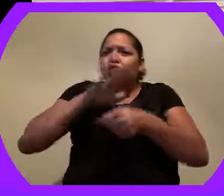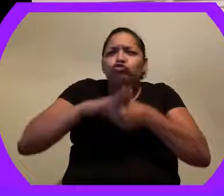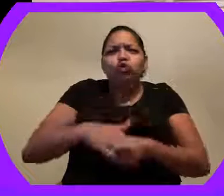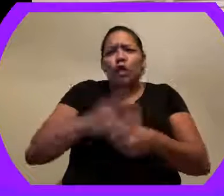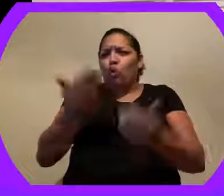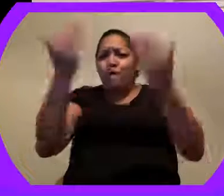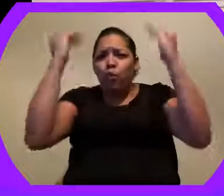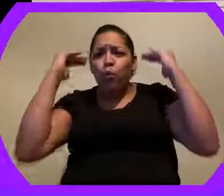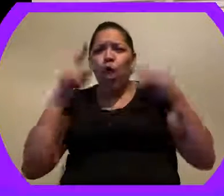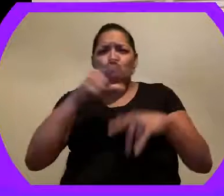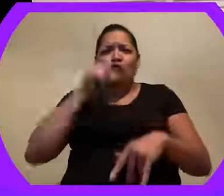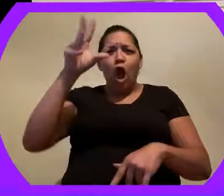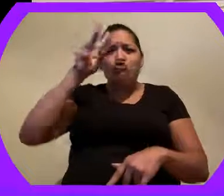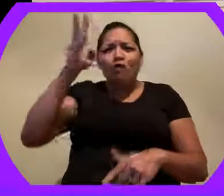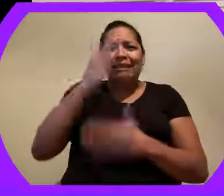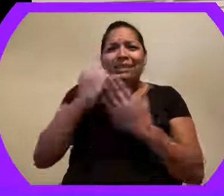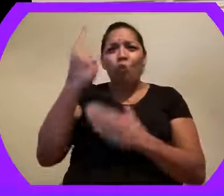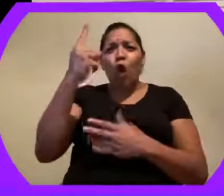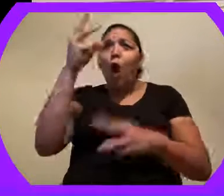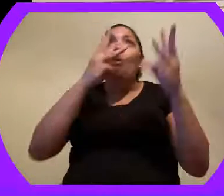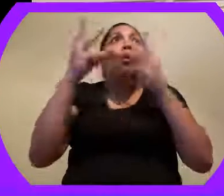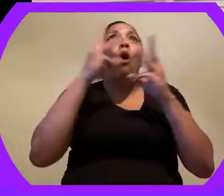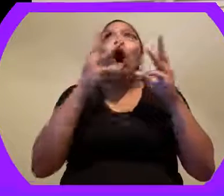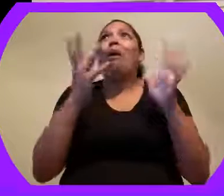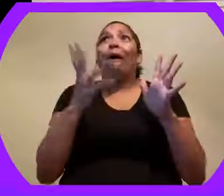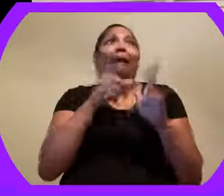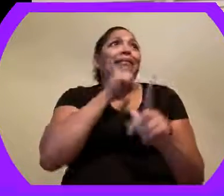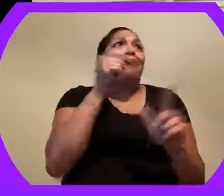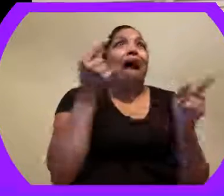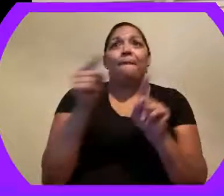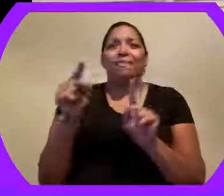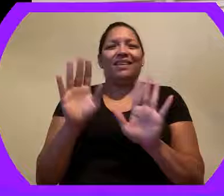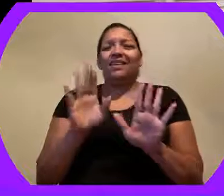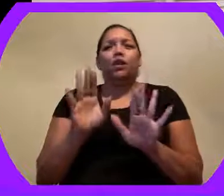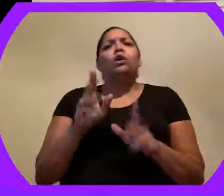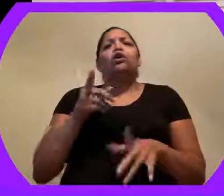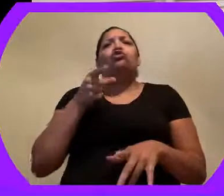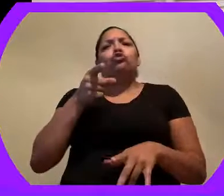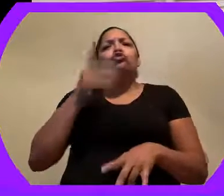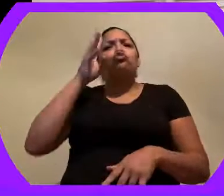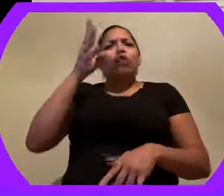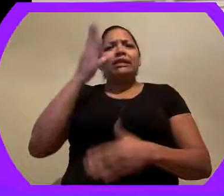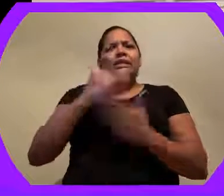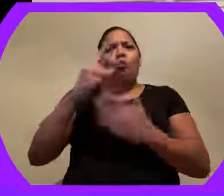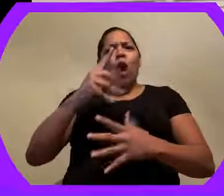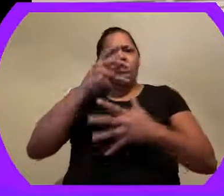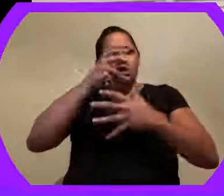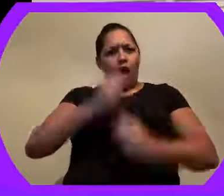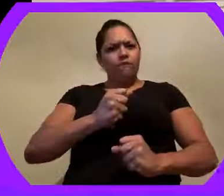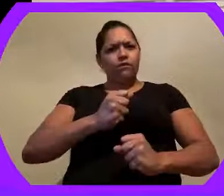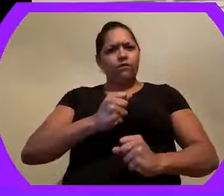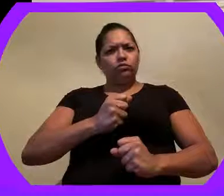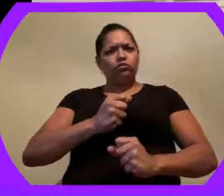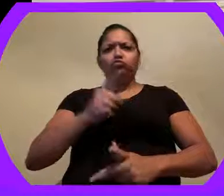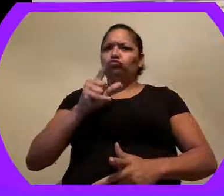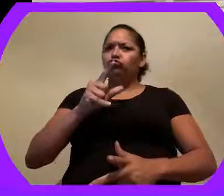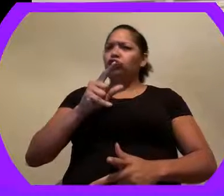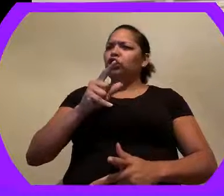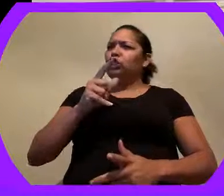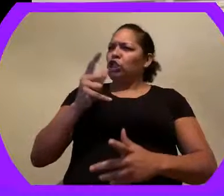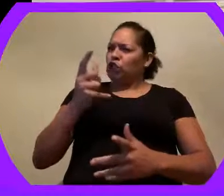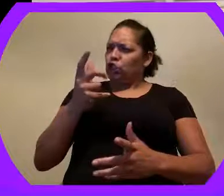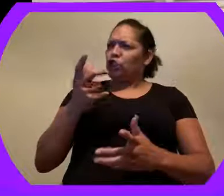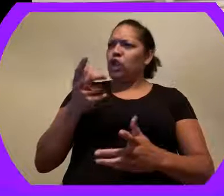make it possible, but not being stressed and not being overwhelmed and not creating somebody who is worried about it not happening. Instead, you are creating someone